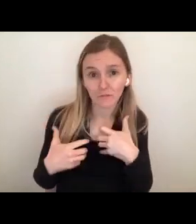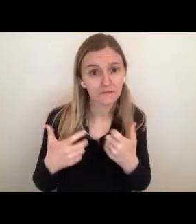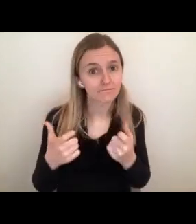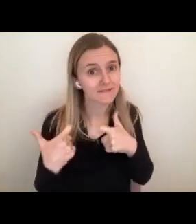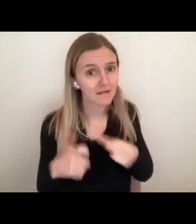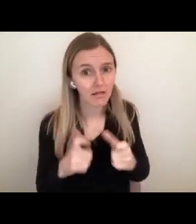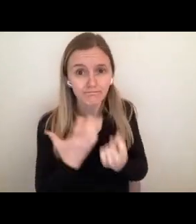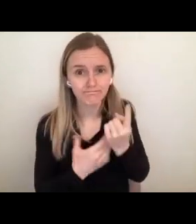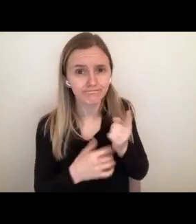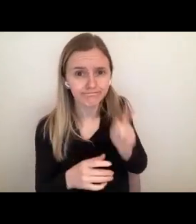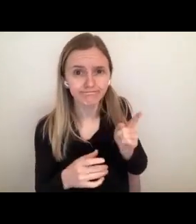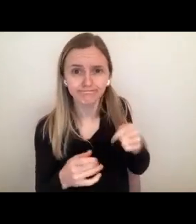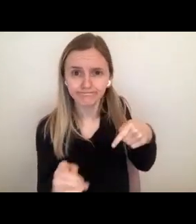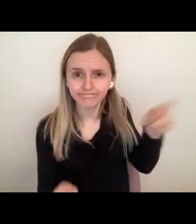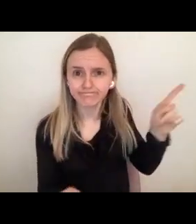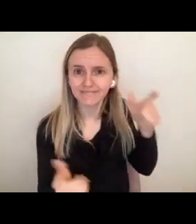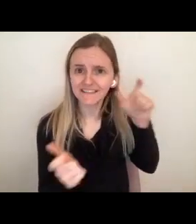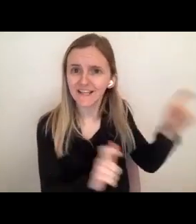so